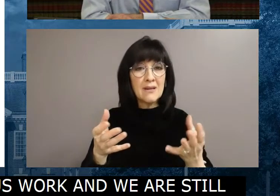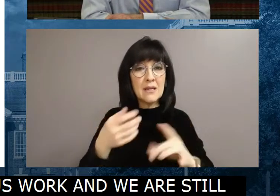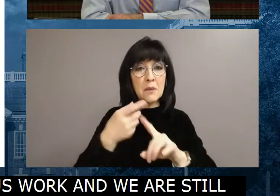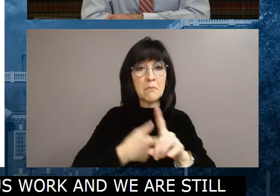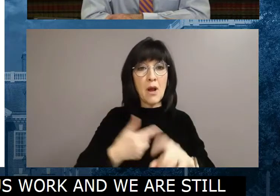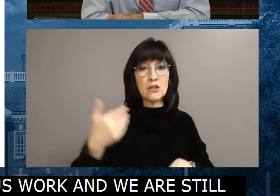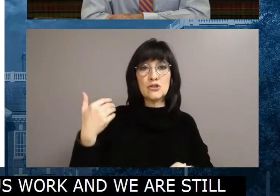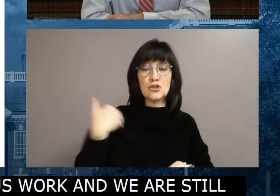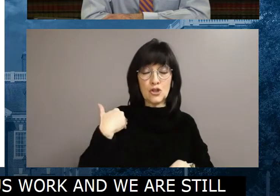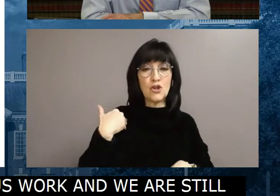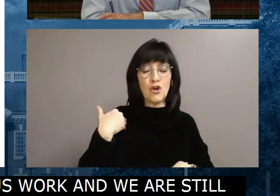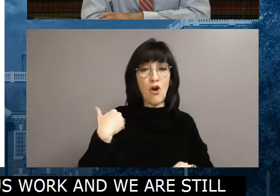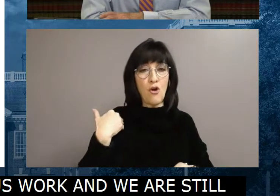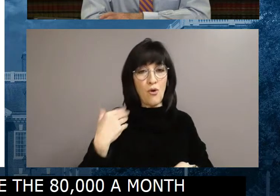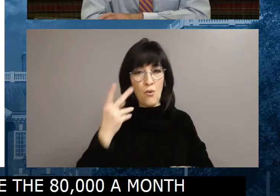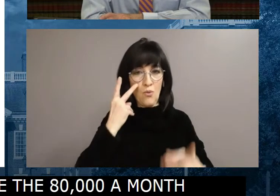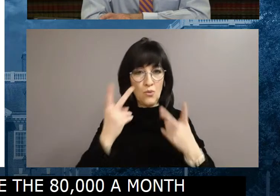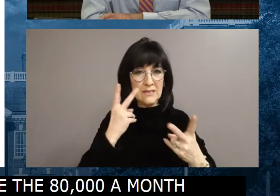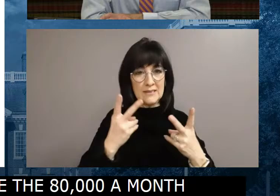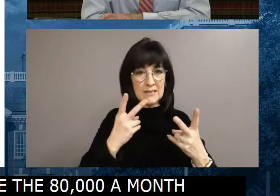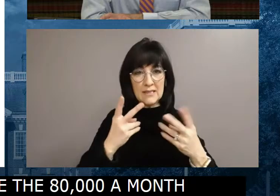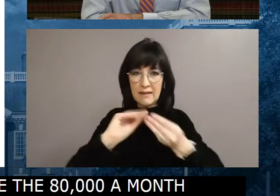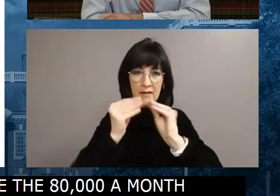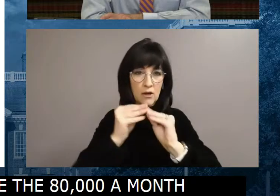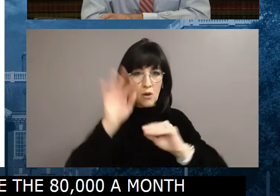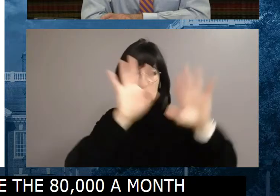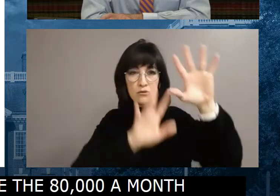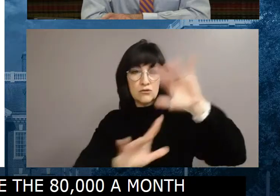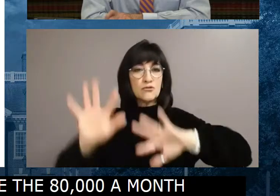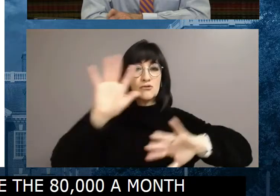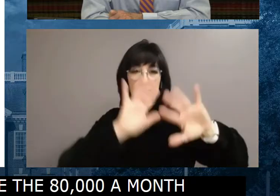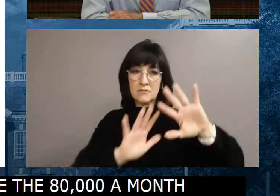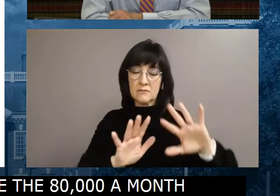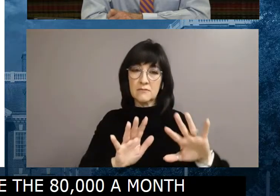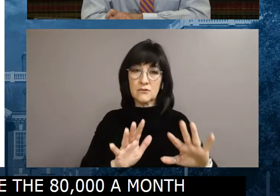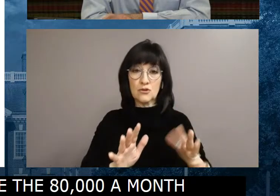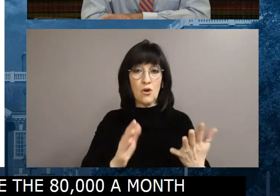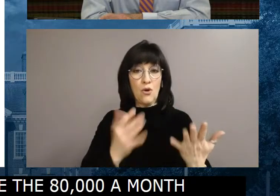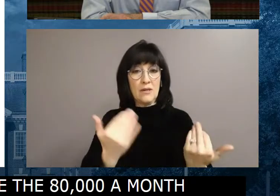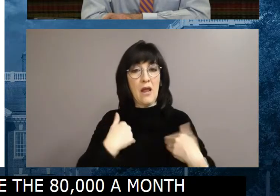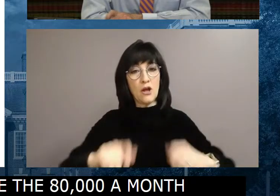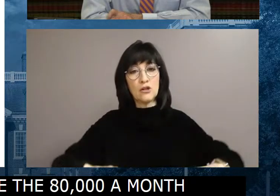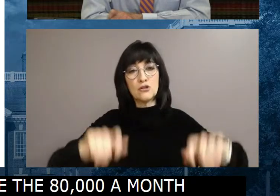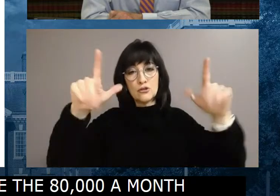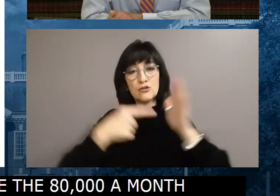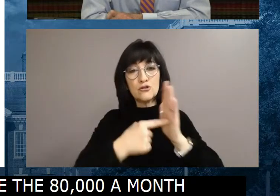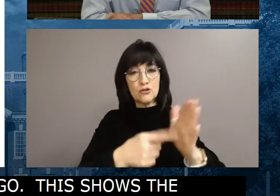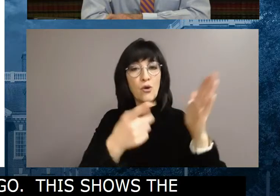of the last year with the surge in new cases as we first experienced